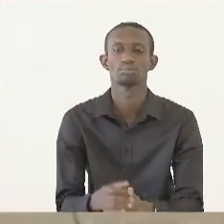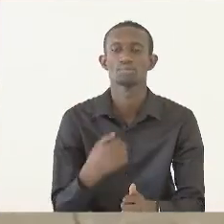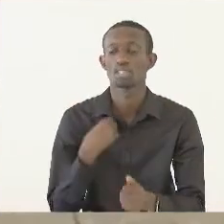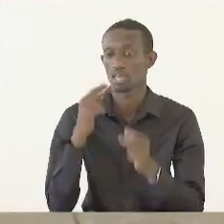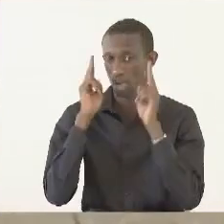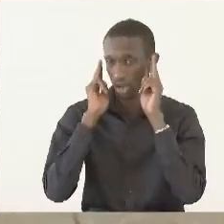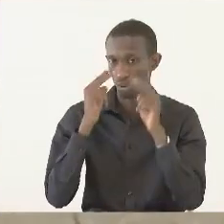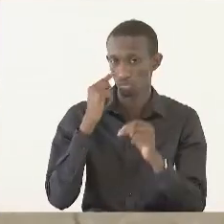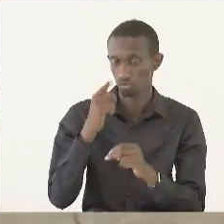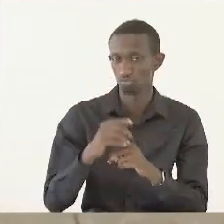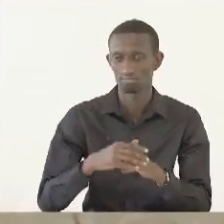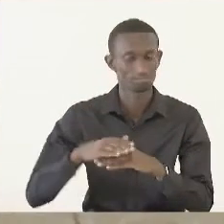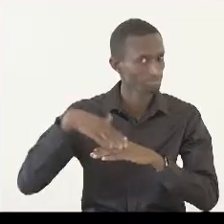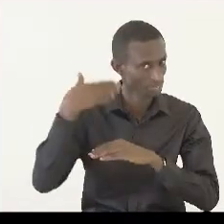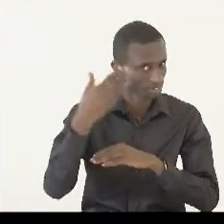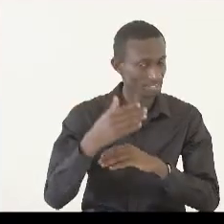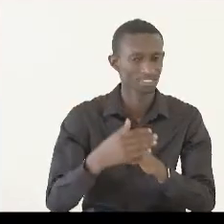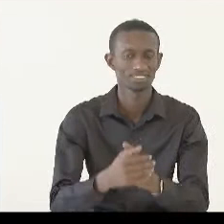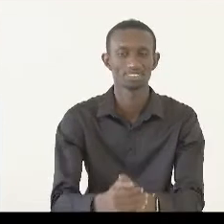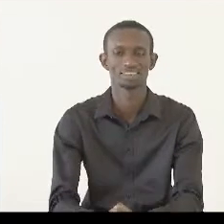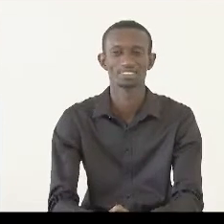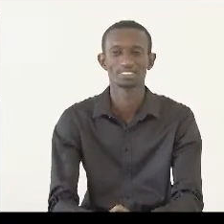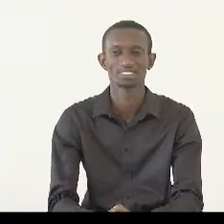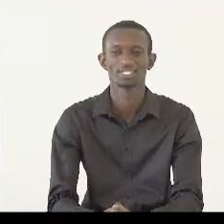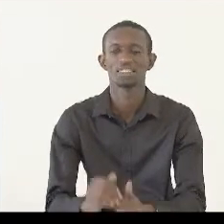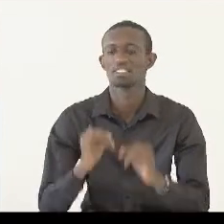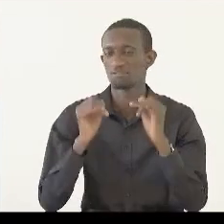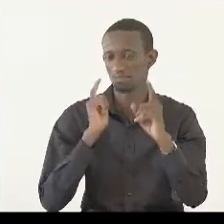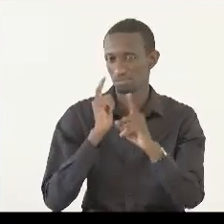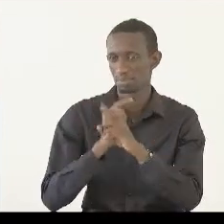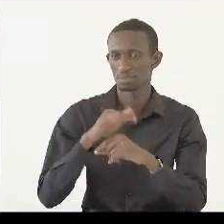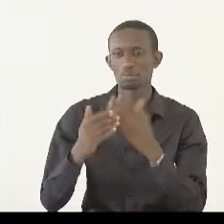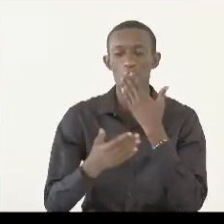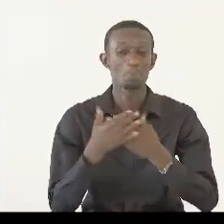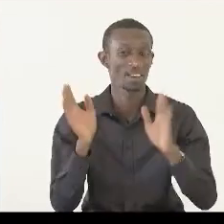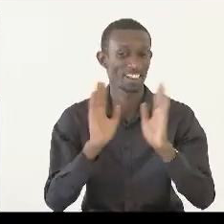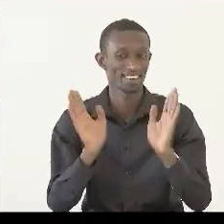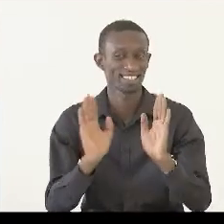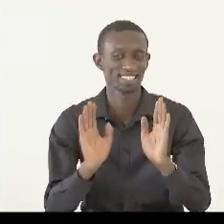see you in the next lesson when we meet again. Bye-bye.